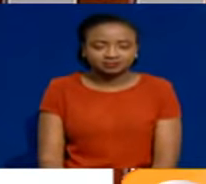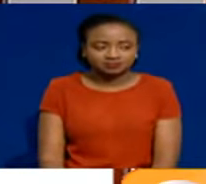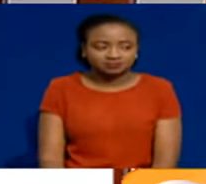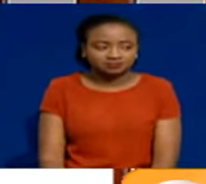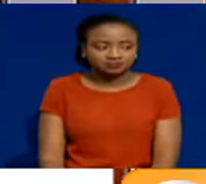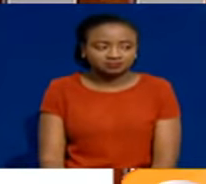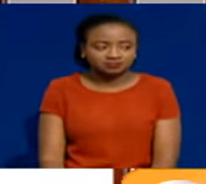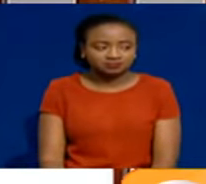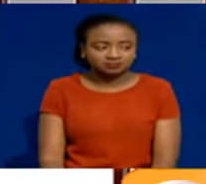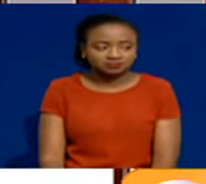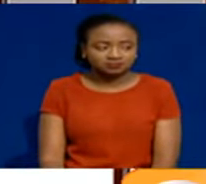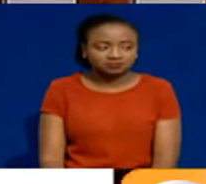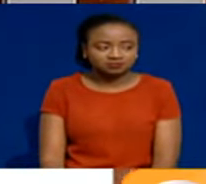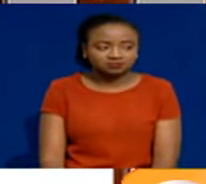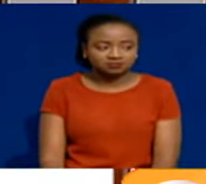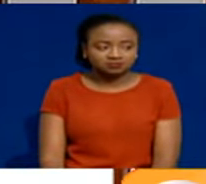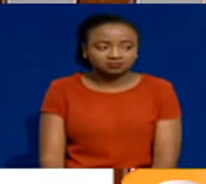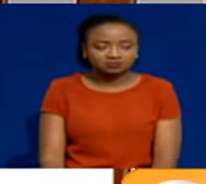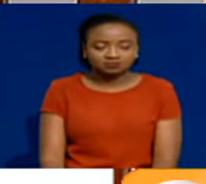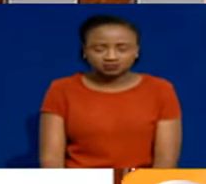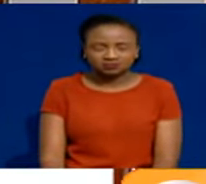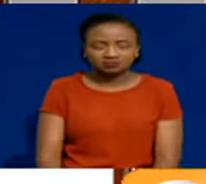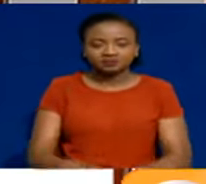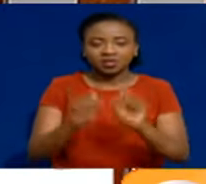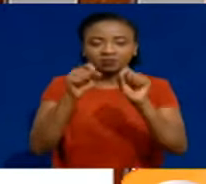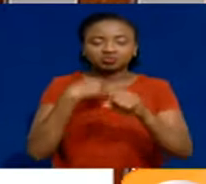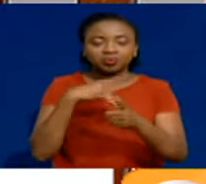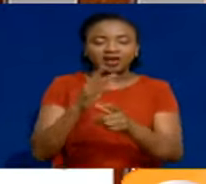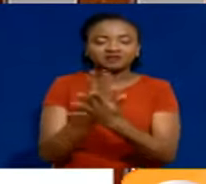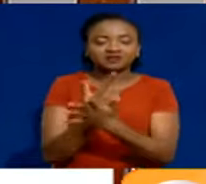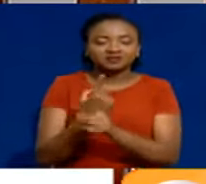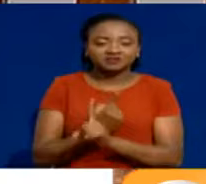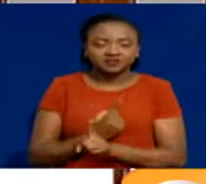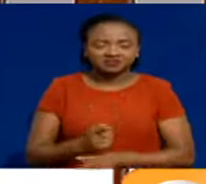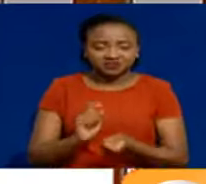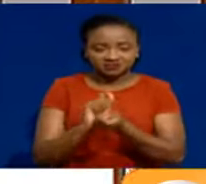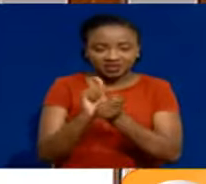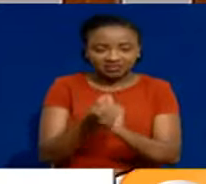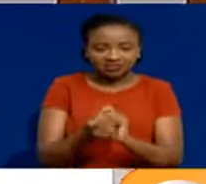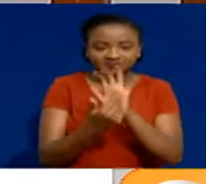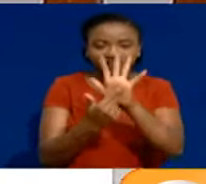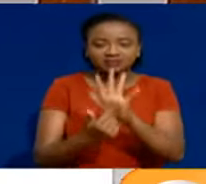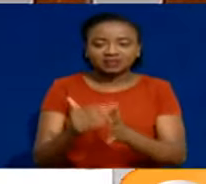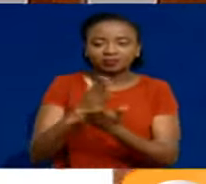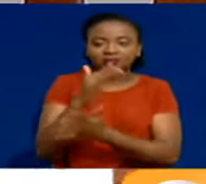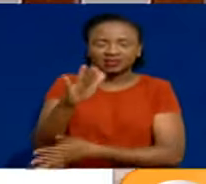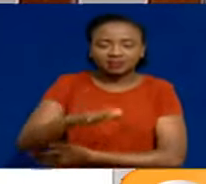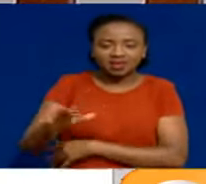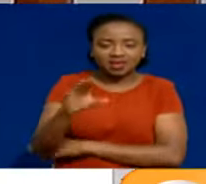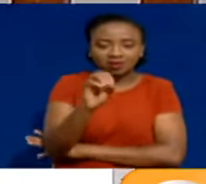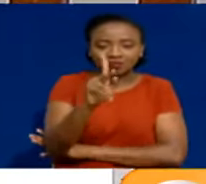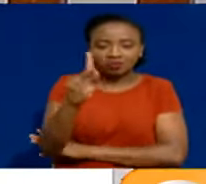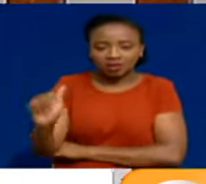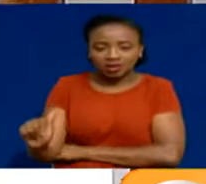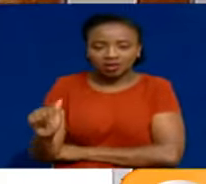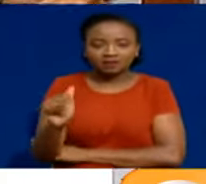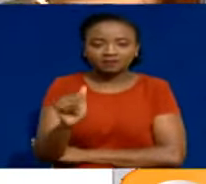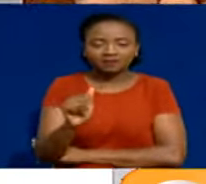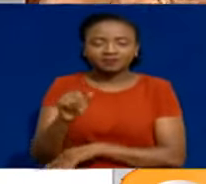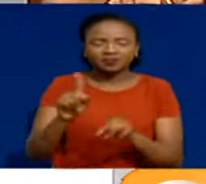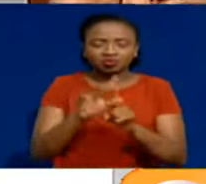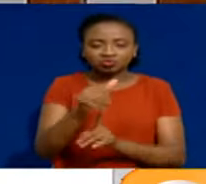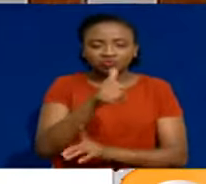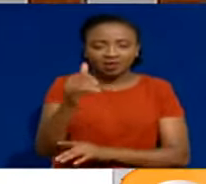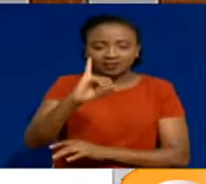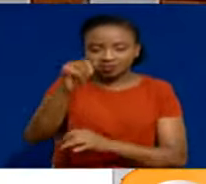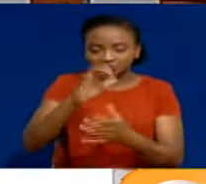there. Including those in Oka, those who are, and also Jubilee might be thinking either to go